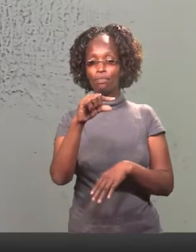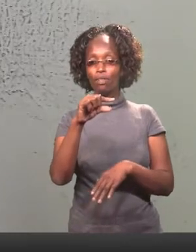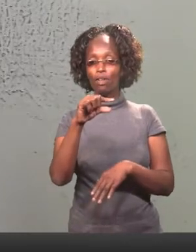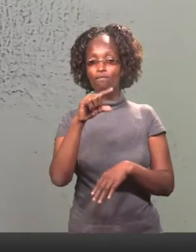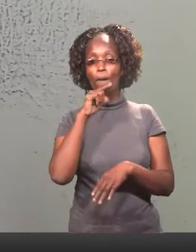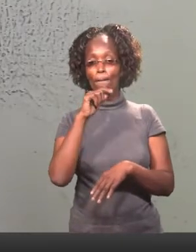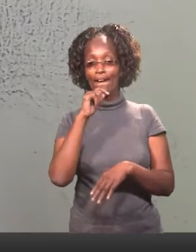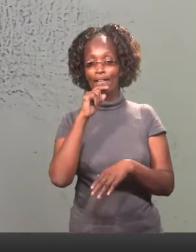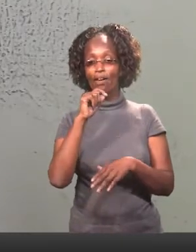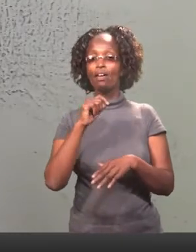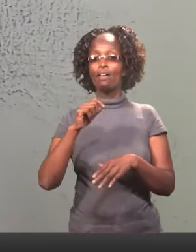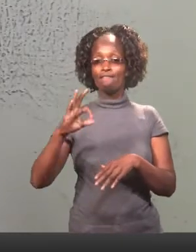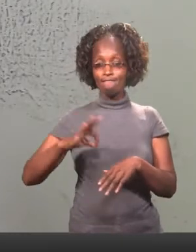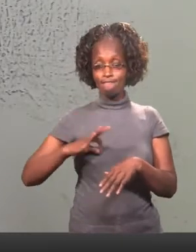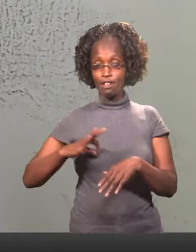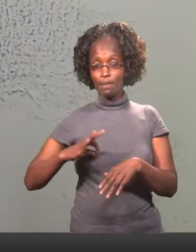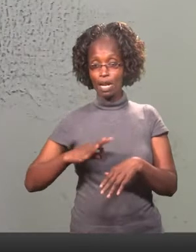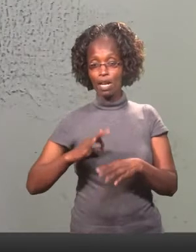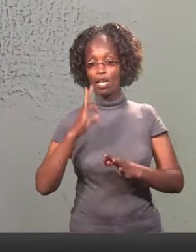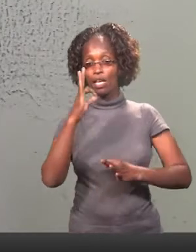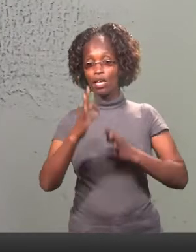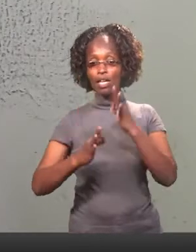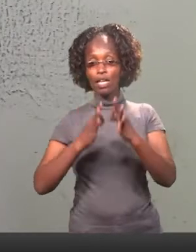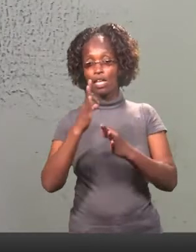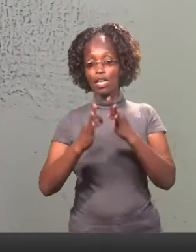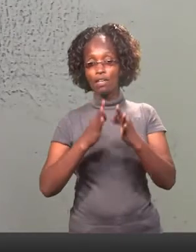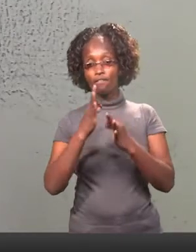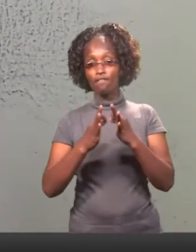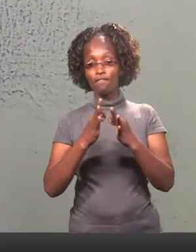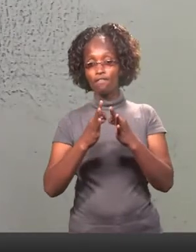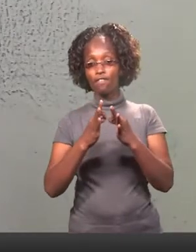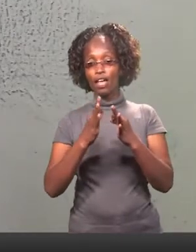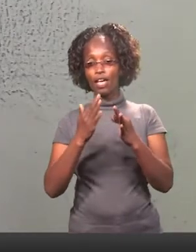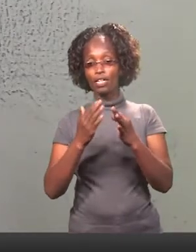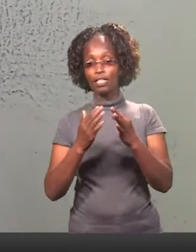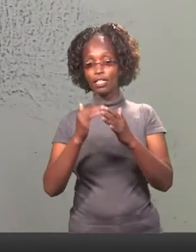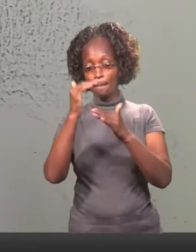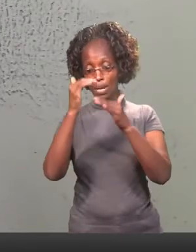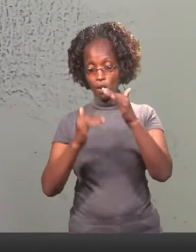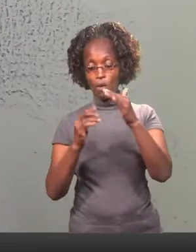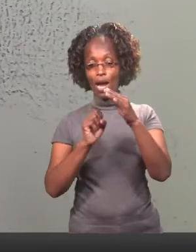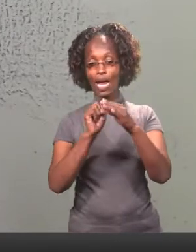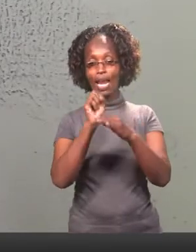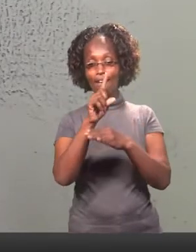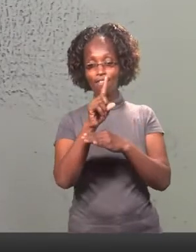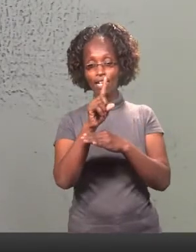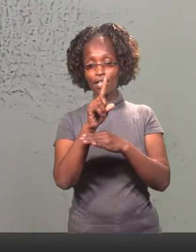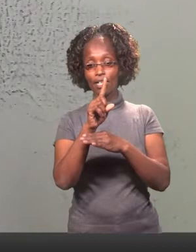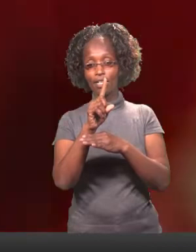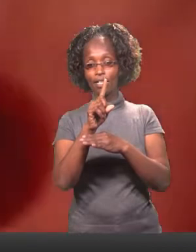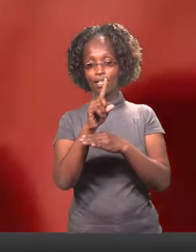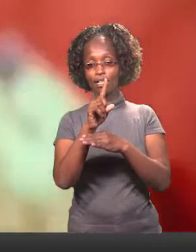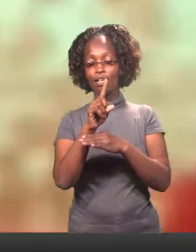for females, we say that they have anemia if the hemoglobin is lower than 11 milligrams per